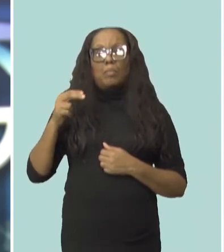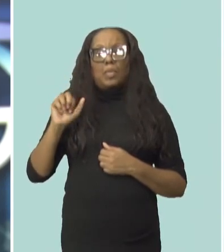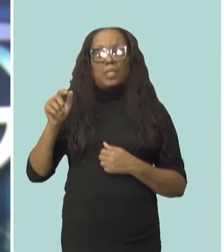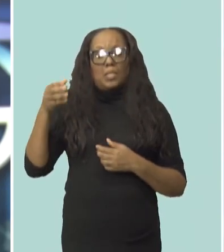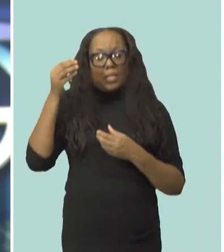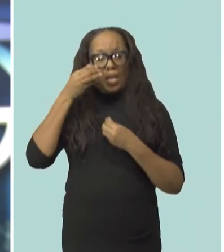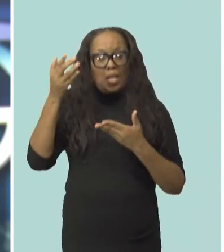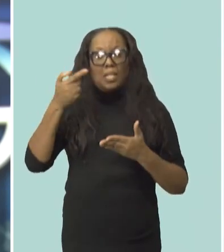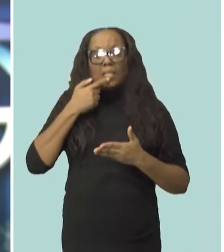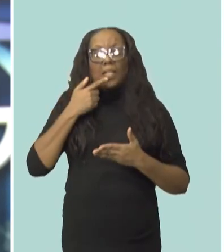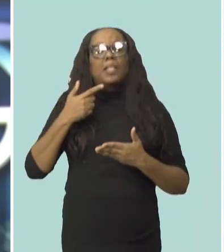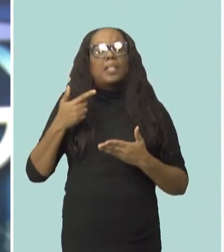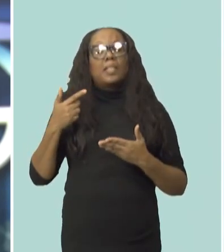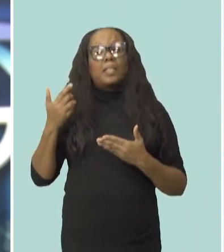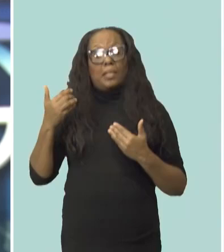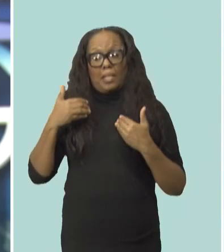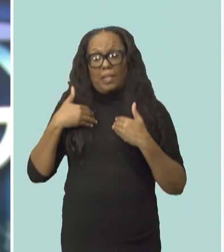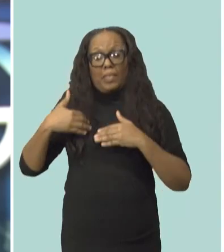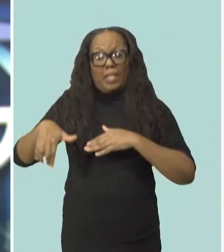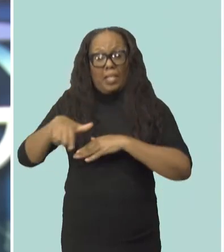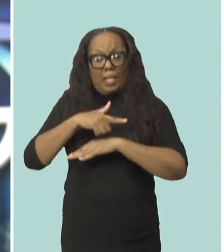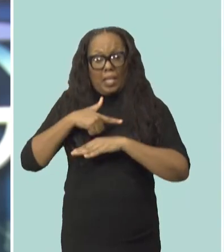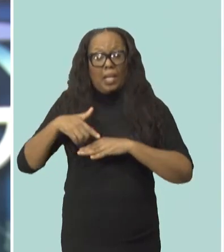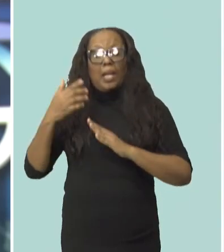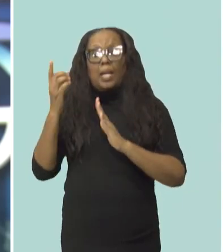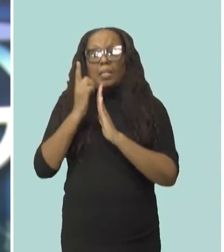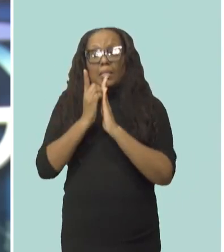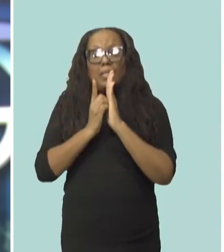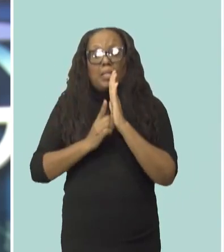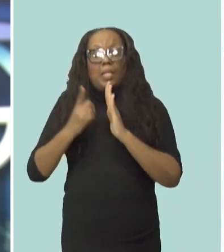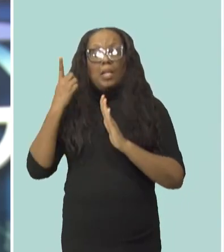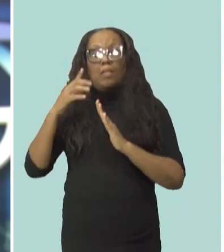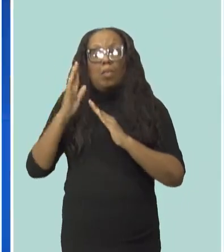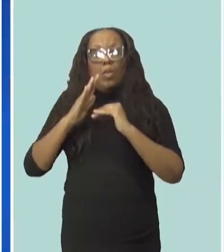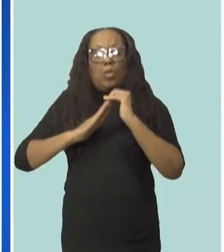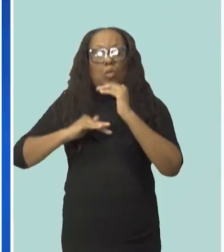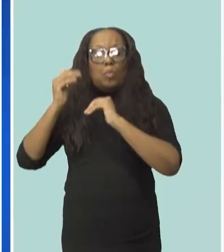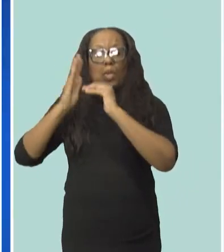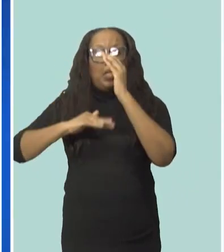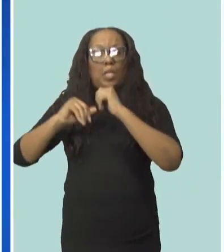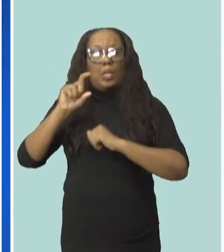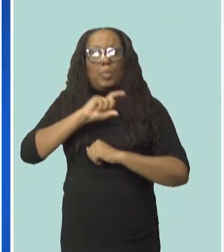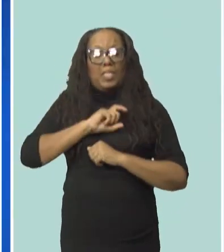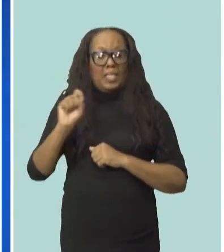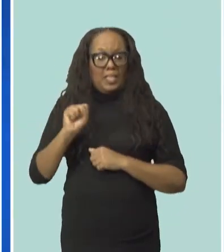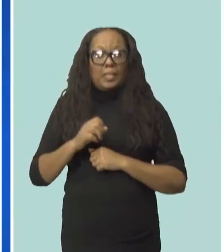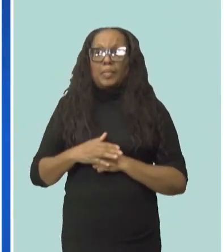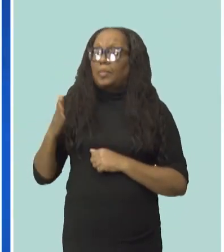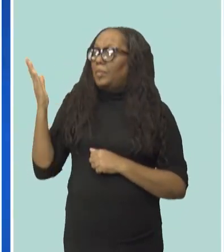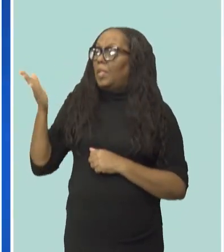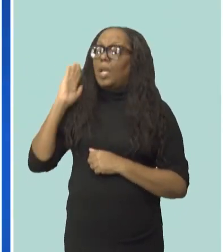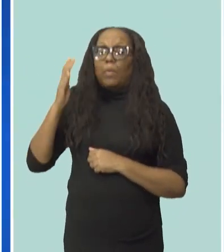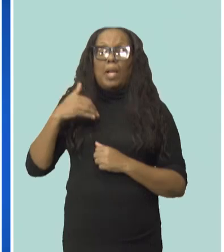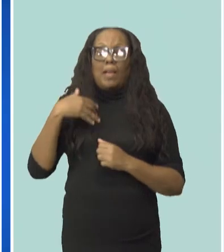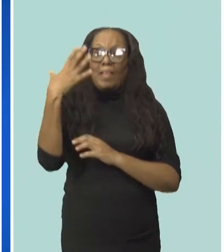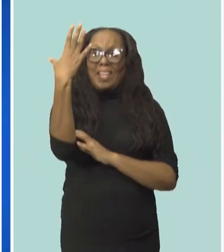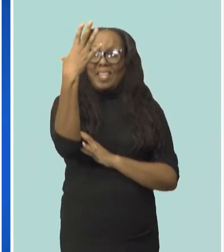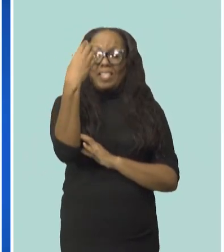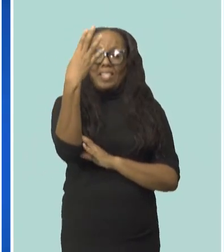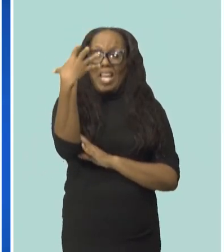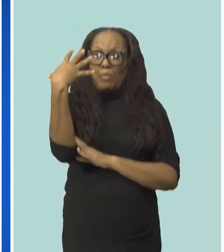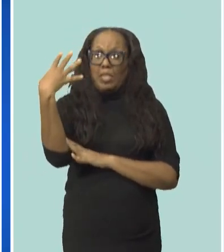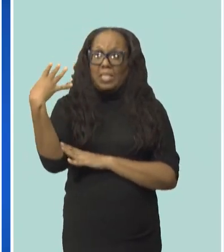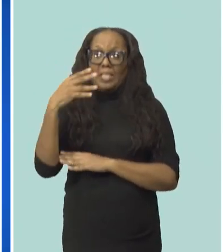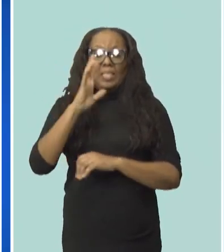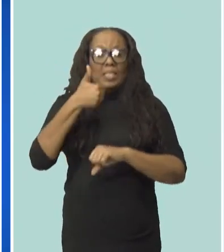has already been allocated and designs are soon to begin. We are putting cameras in 6 roads. We're going